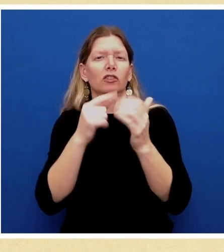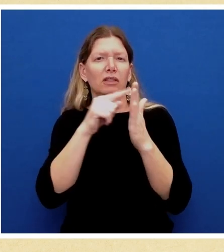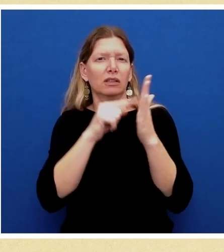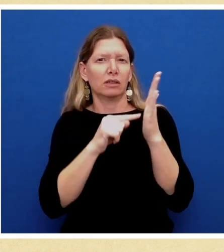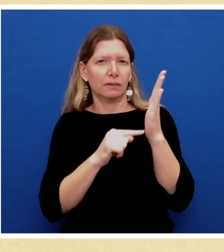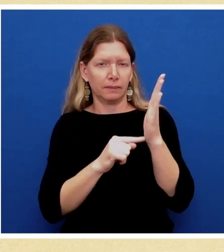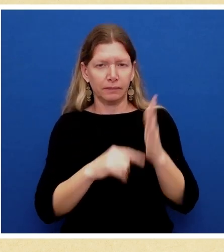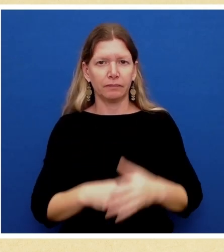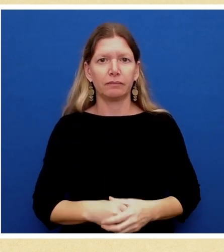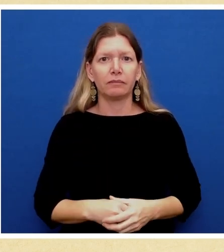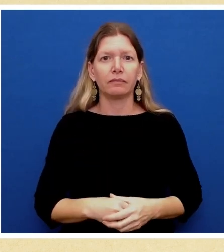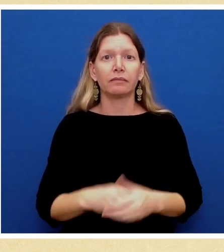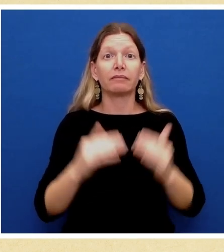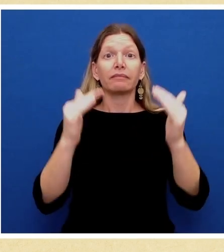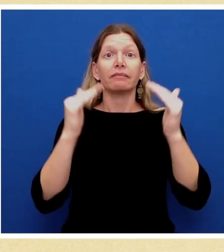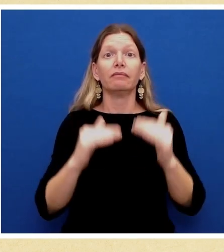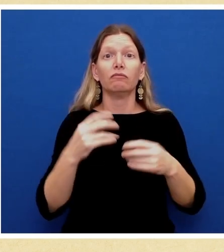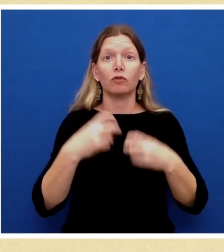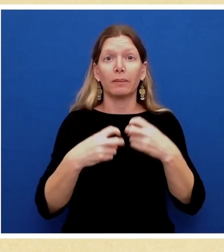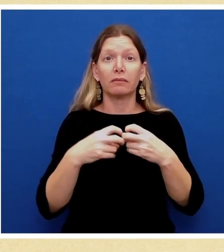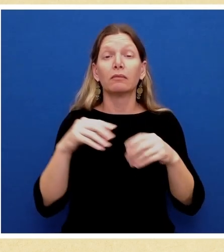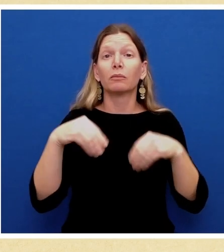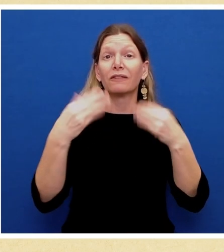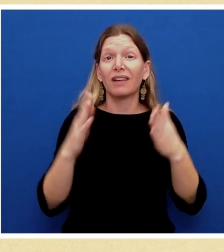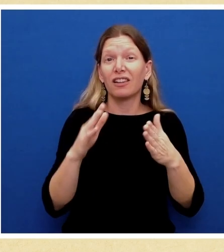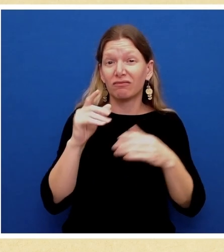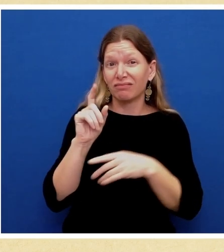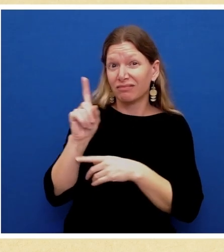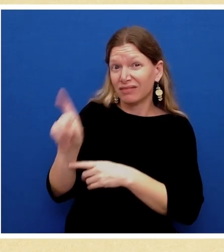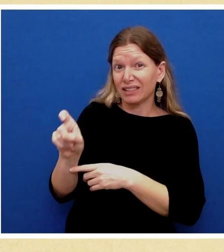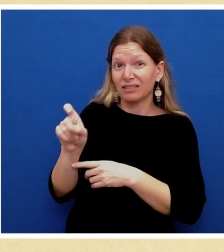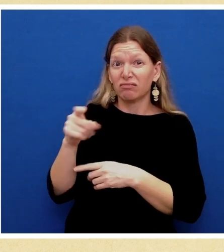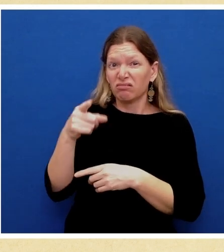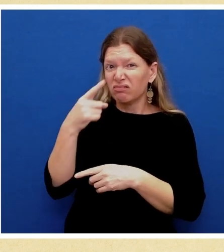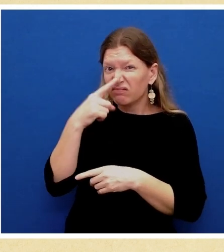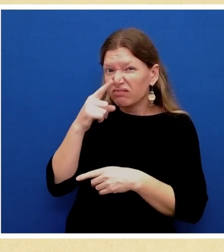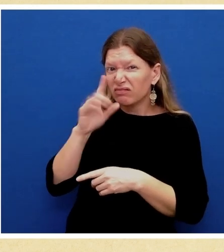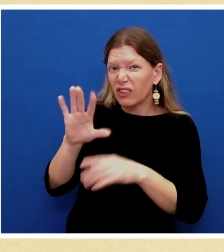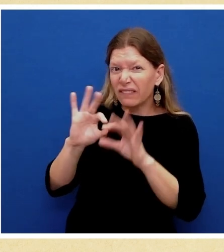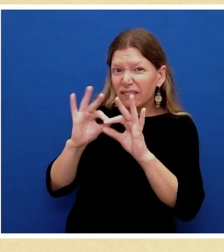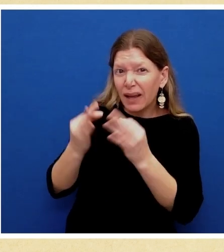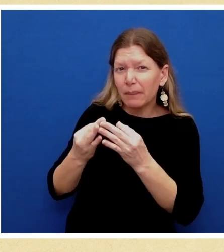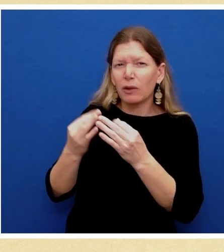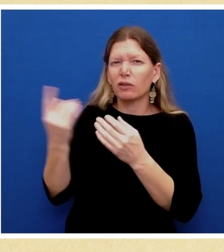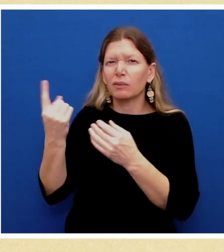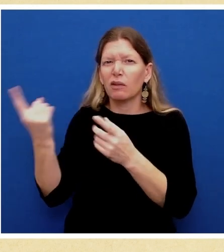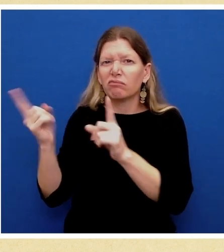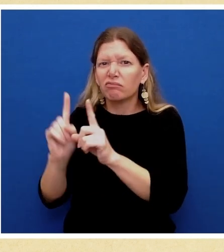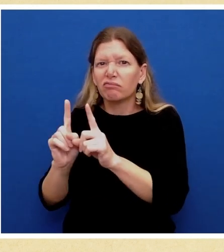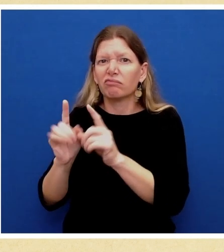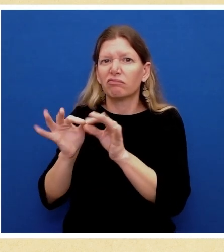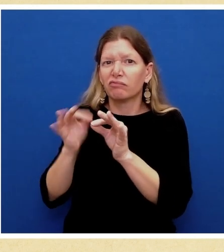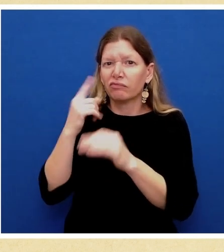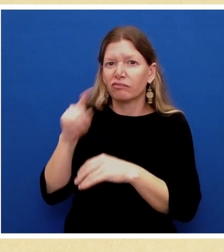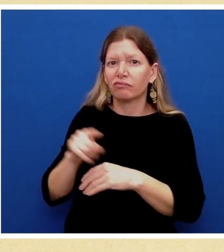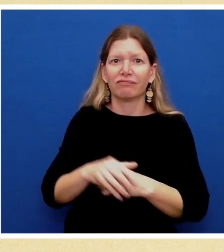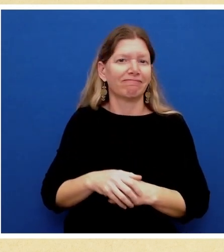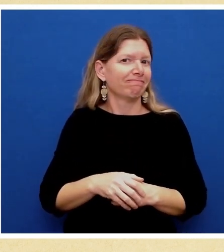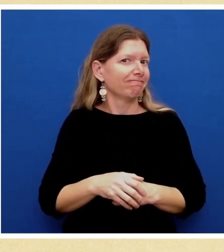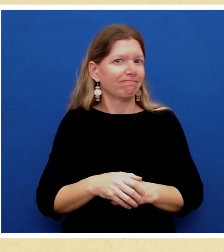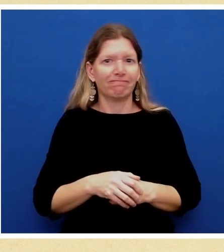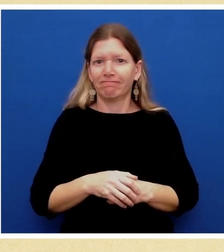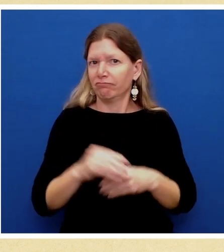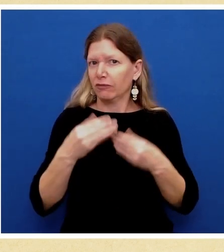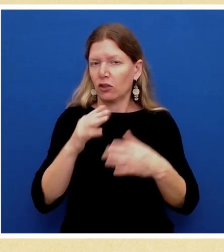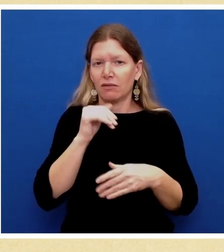vendors. Problem: the provider asks your family member or companion to interpret for you. Providers